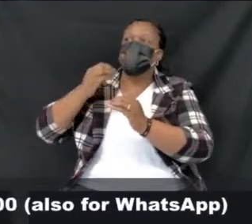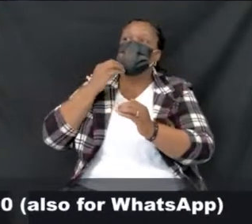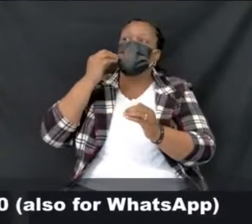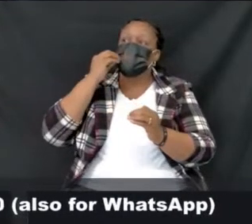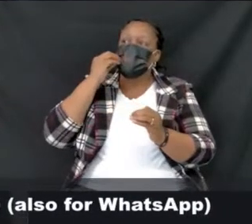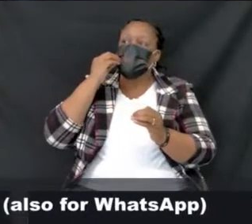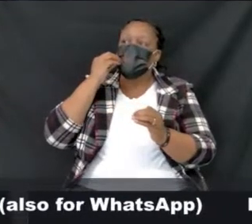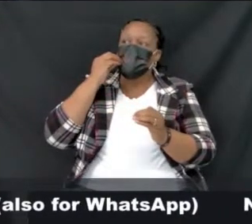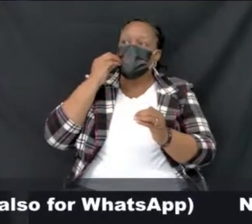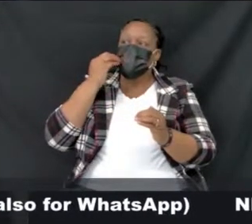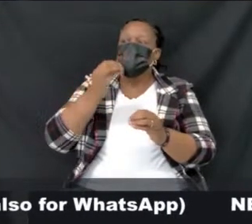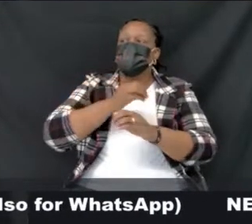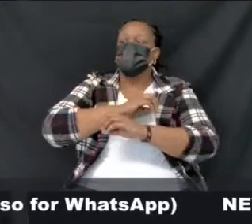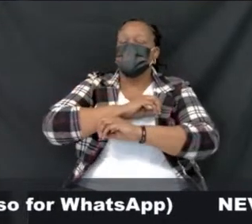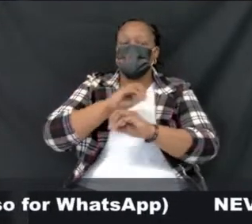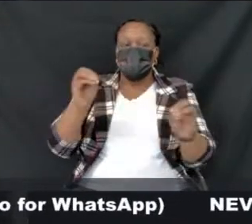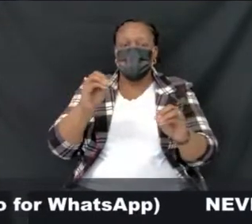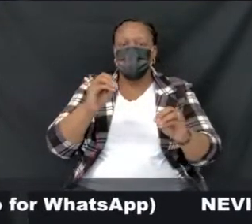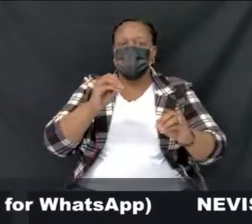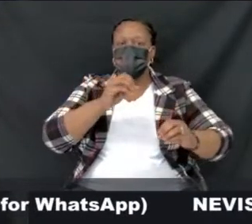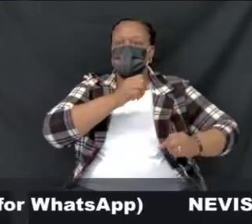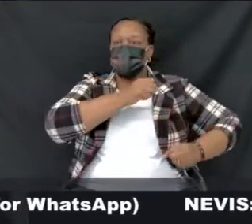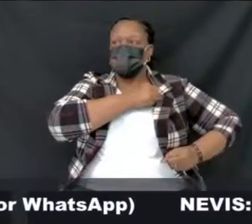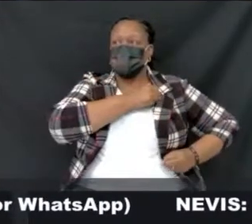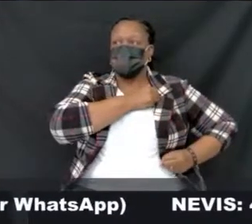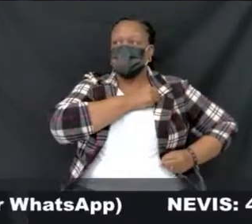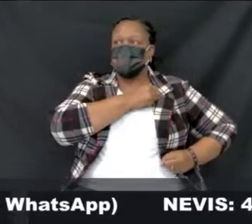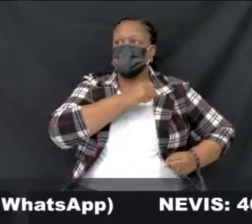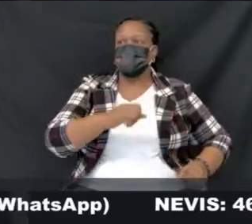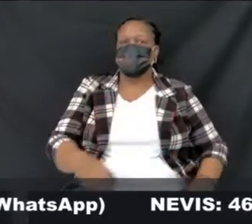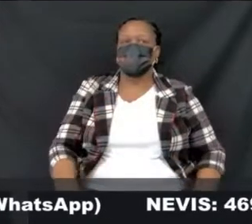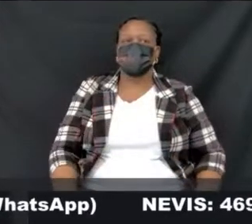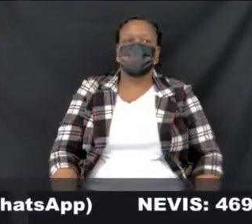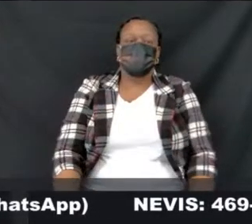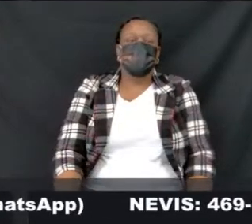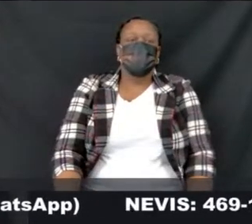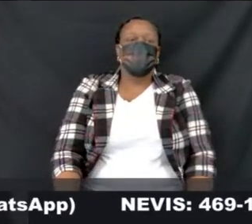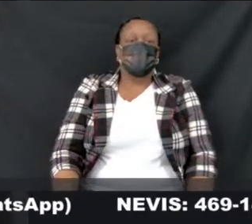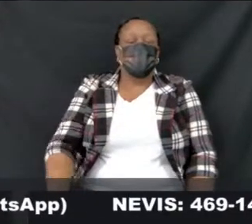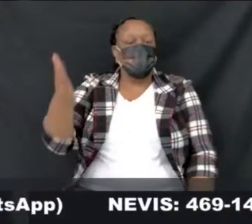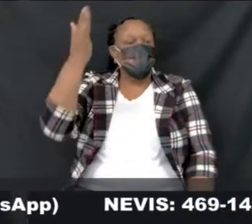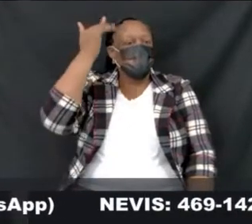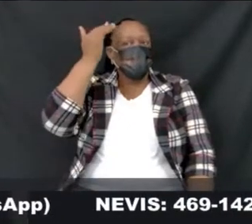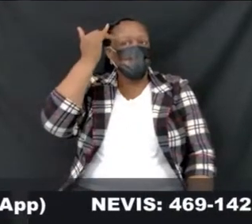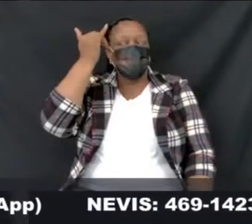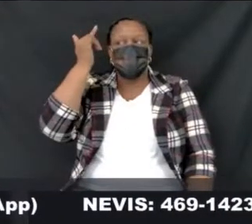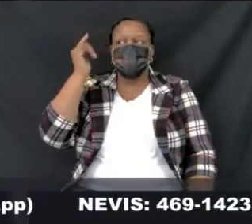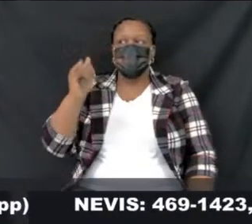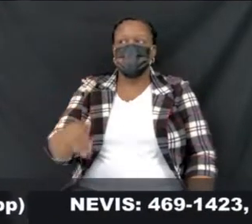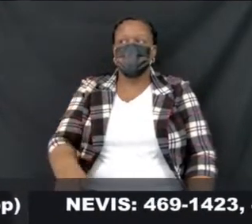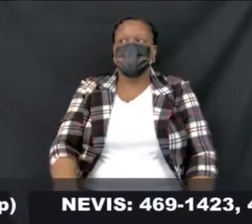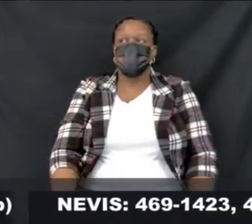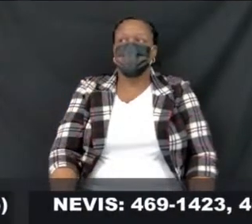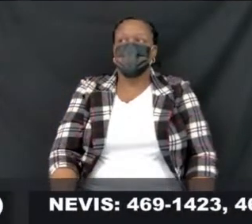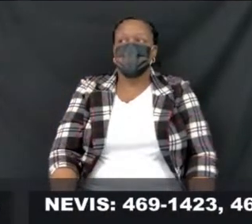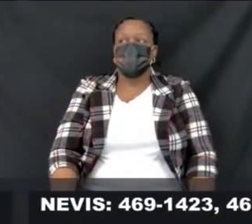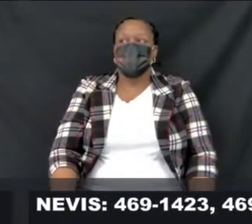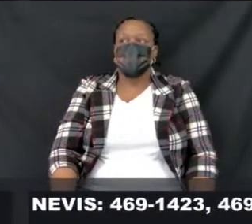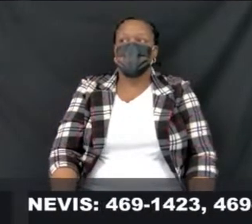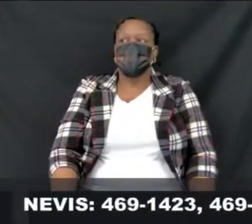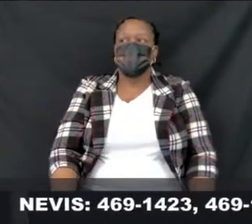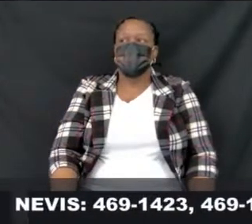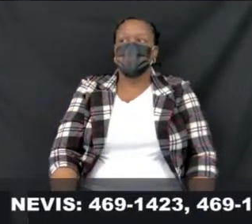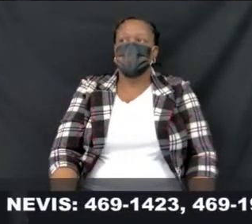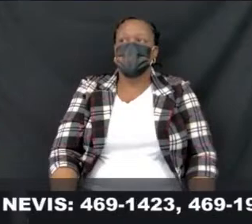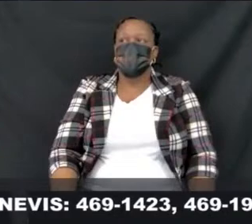security present. Why then do a returning national in quarantine have to pay for security if